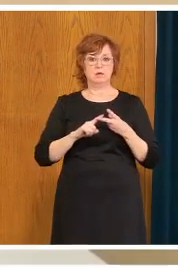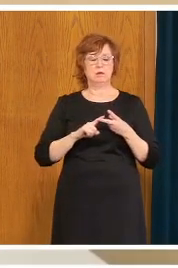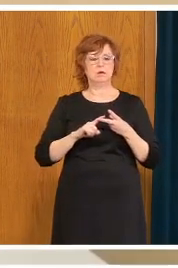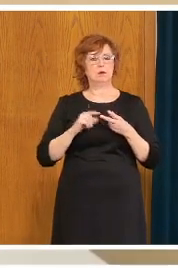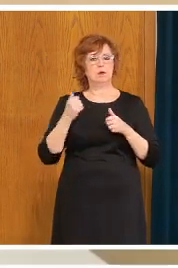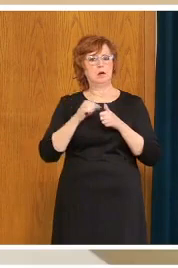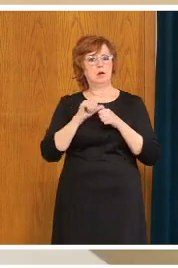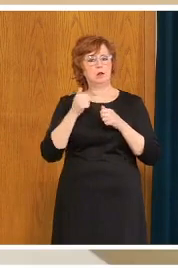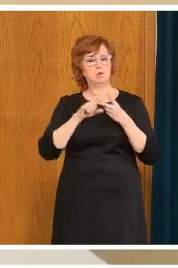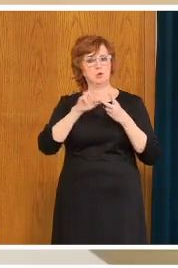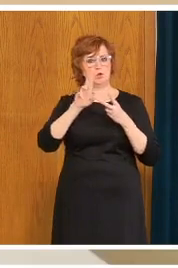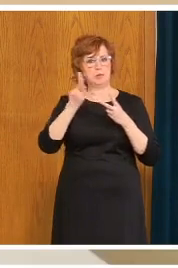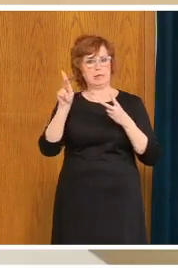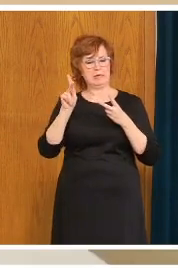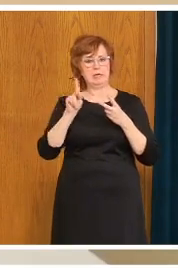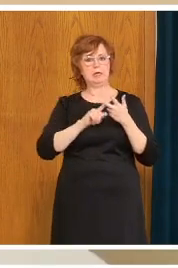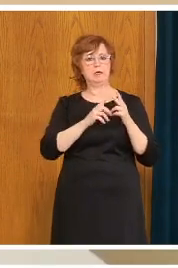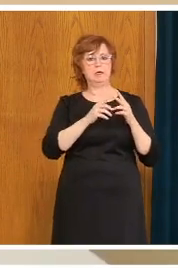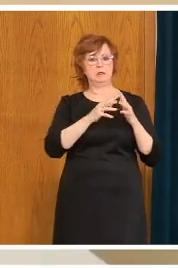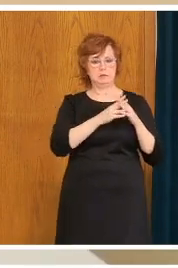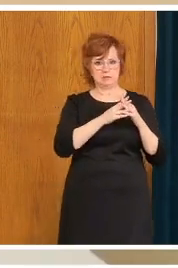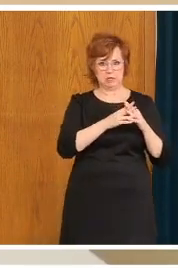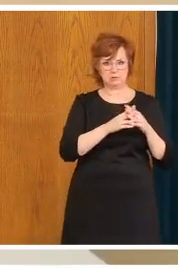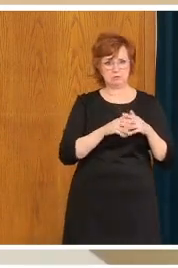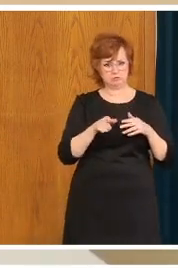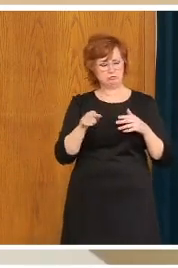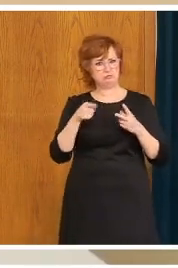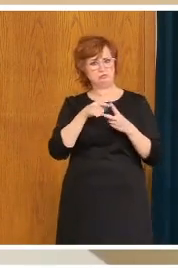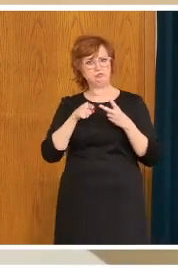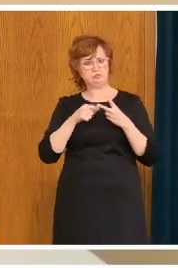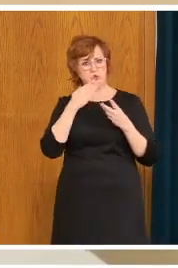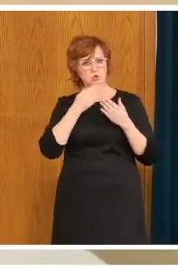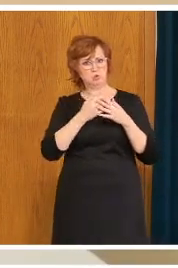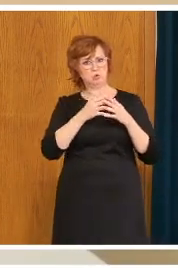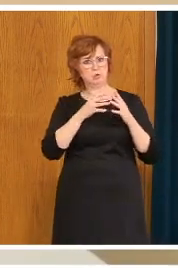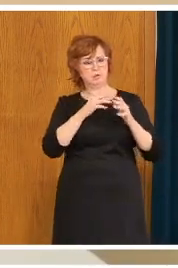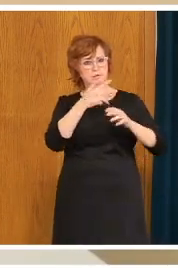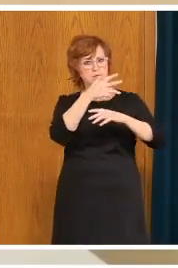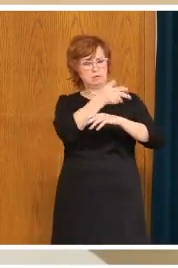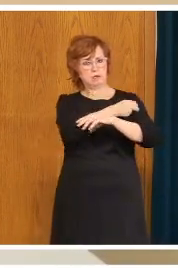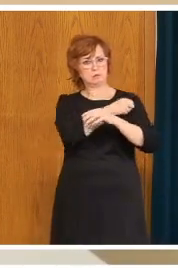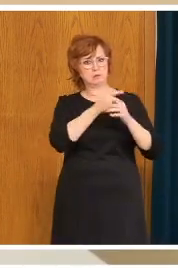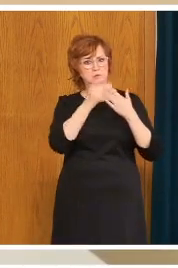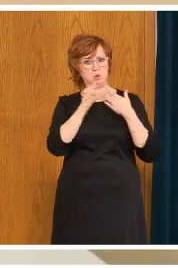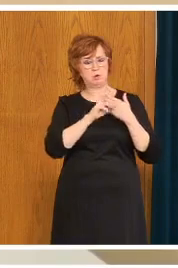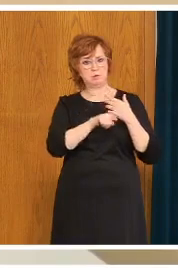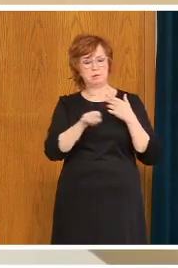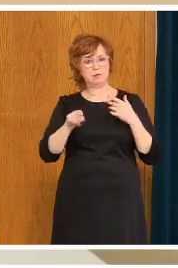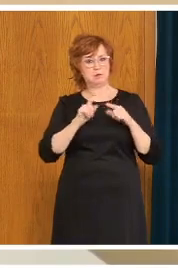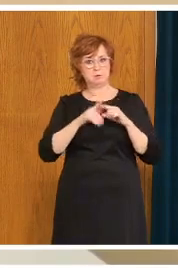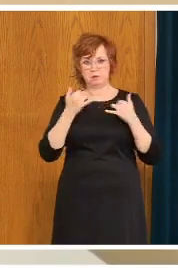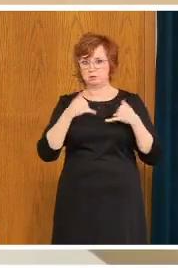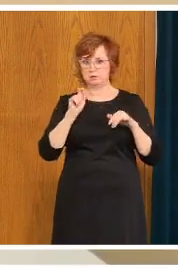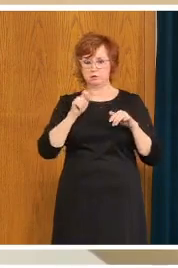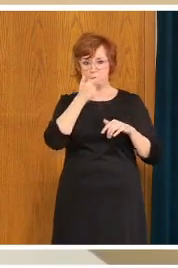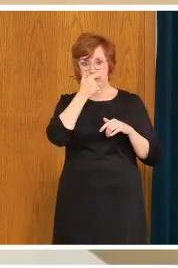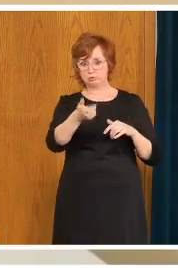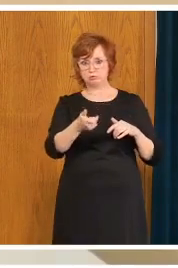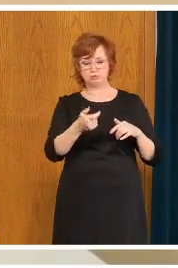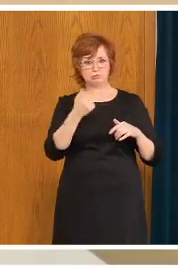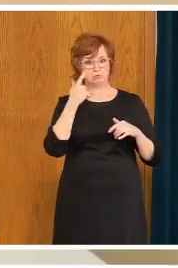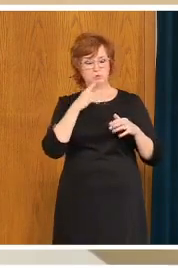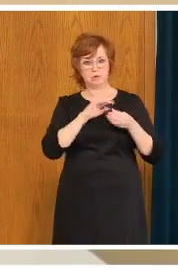UK and the US, they still have to watch out for the surge and due to variants of concern. They